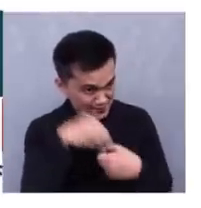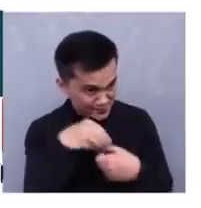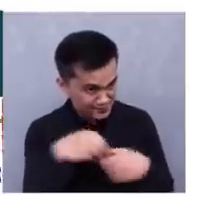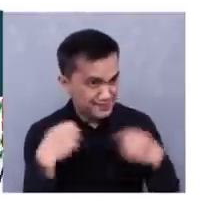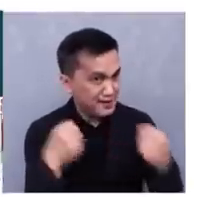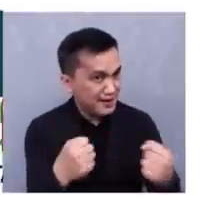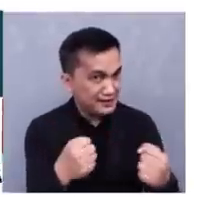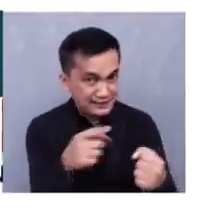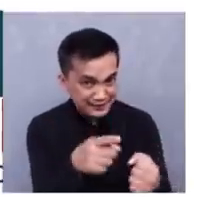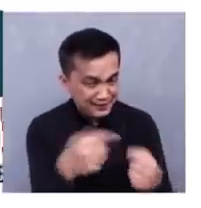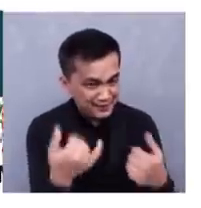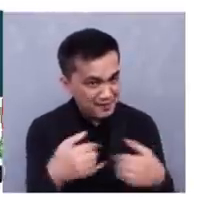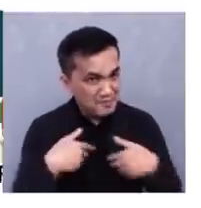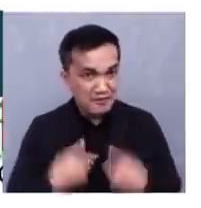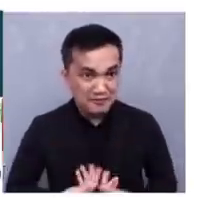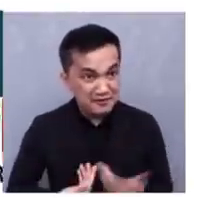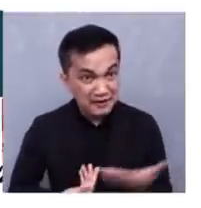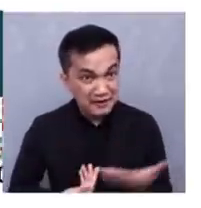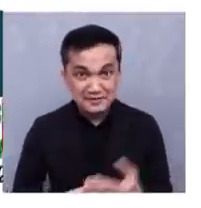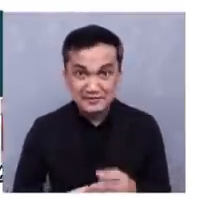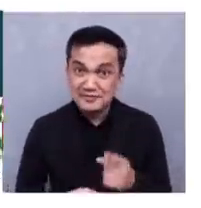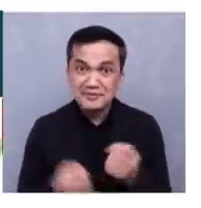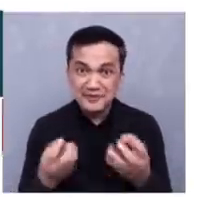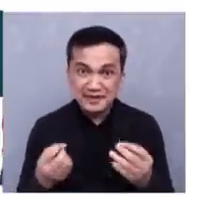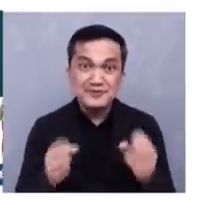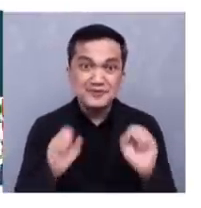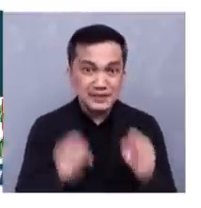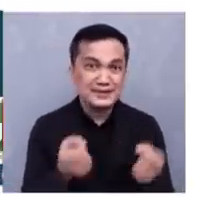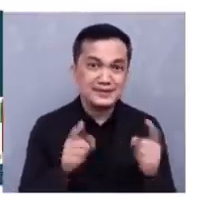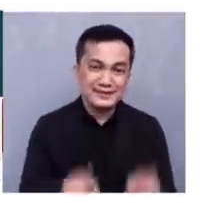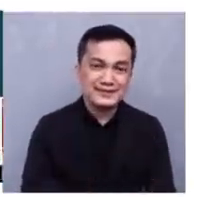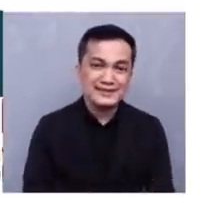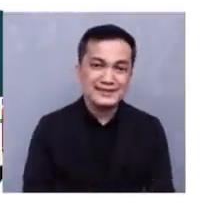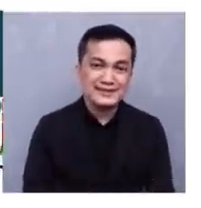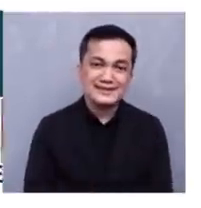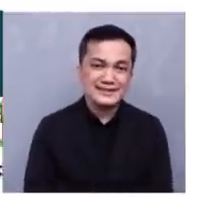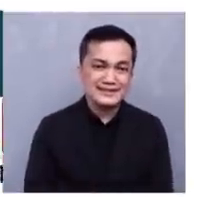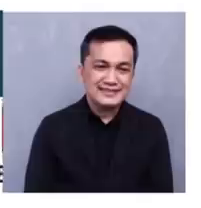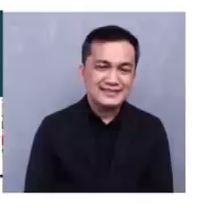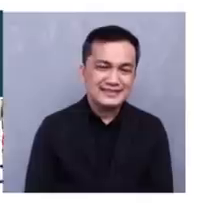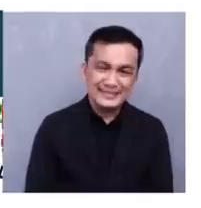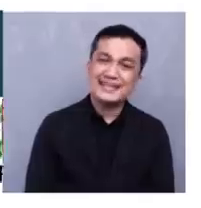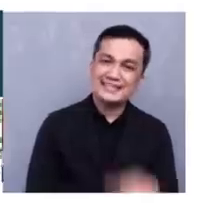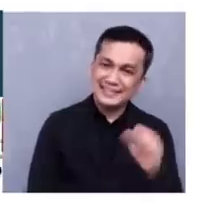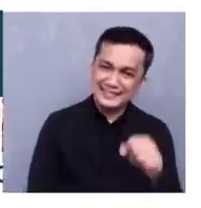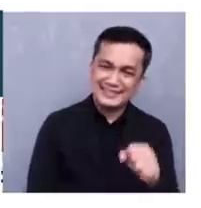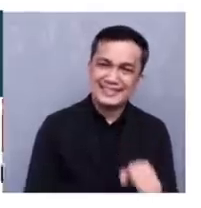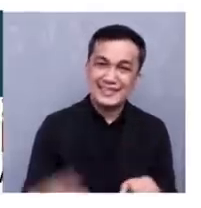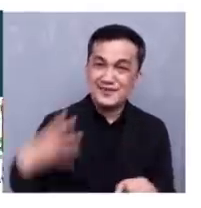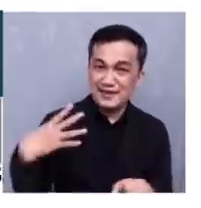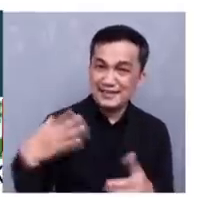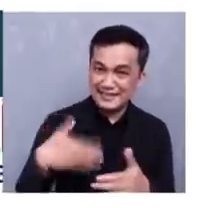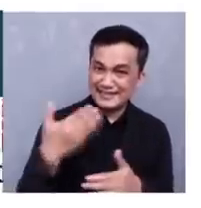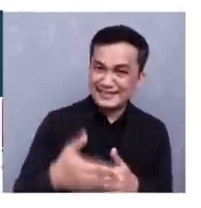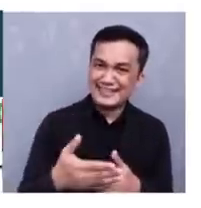ngayon pa lang pagod na kayo. Marami pang pwedeng mangyari. Yes, abangan ang susunod na